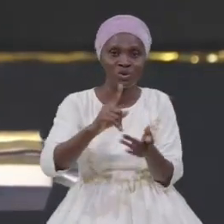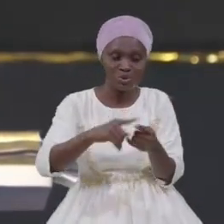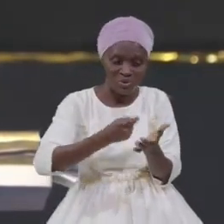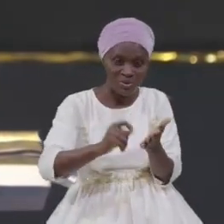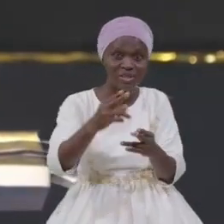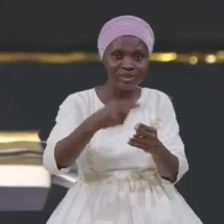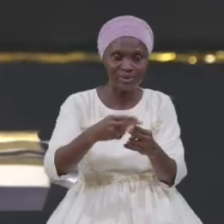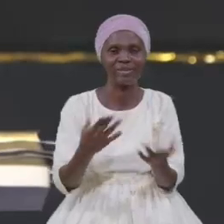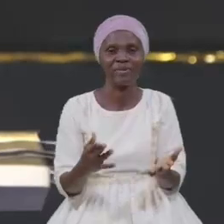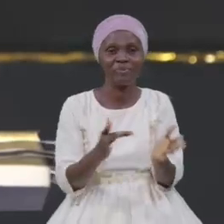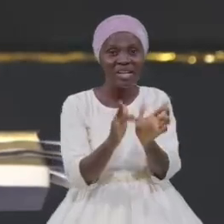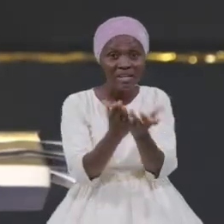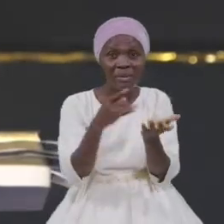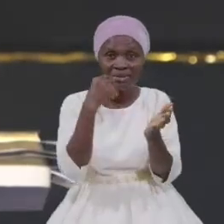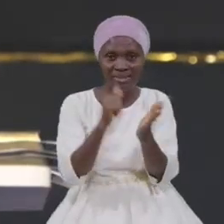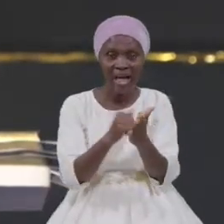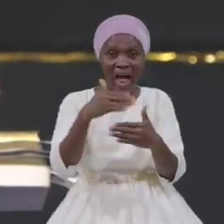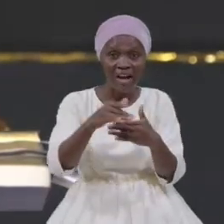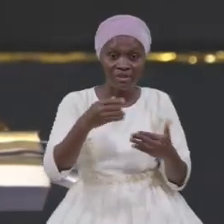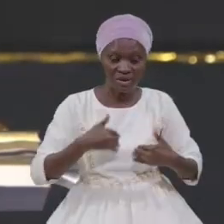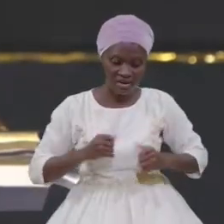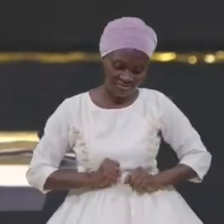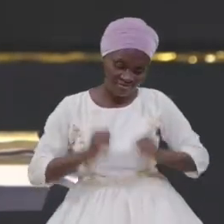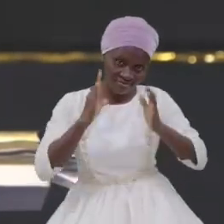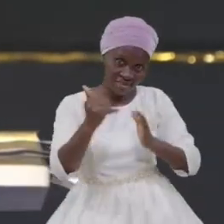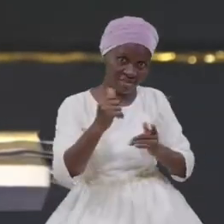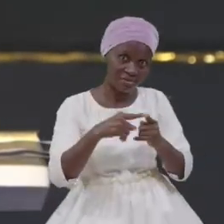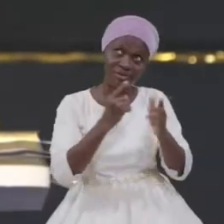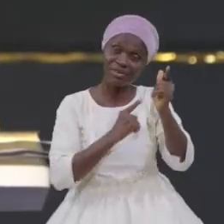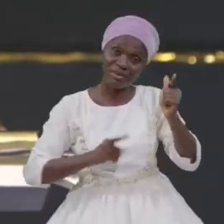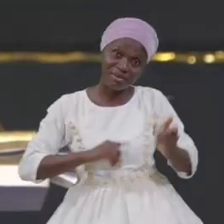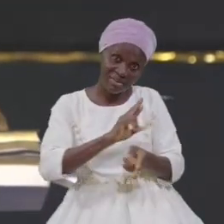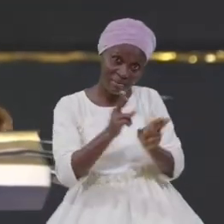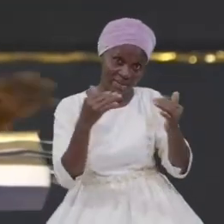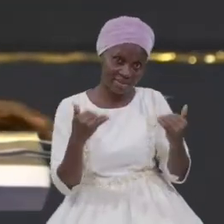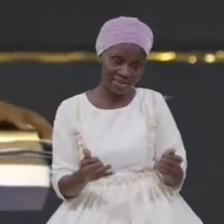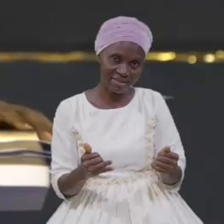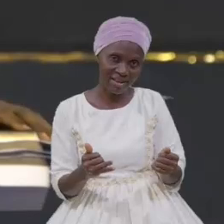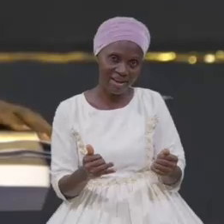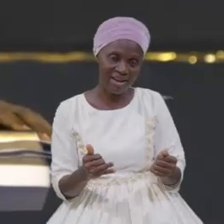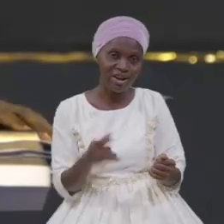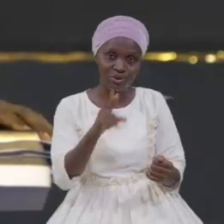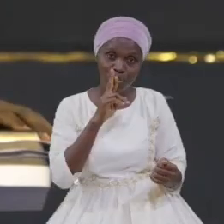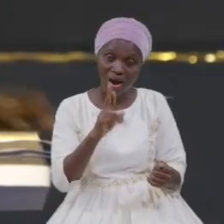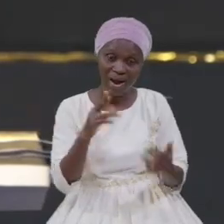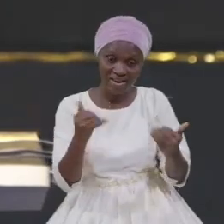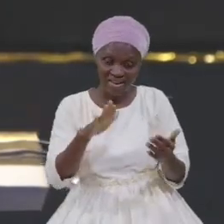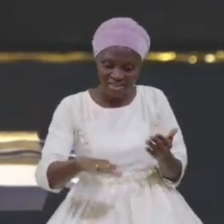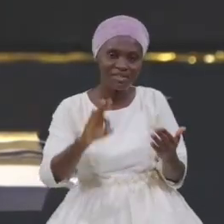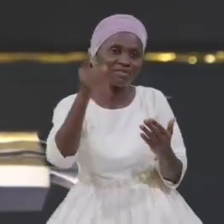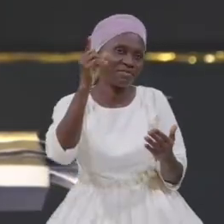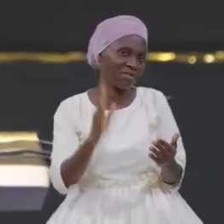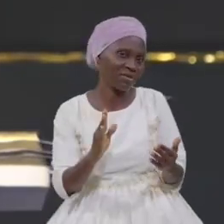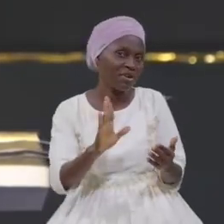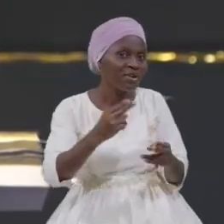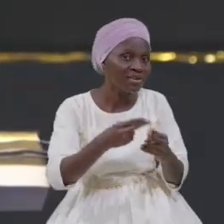in reality and you're forgiven and you're set free and you're saved, your name is written in heaven. We